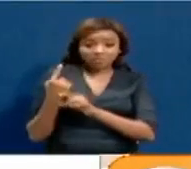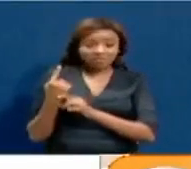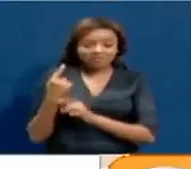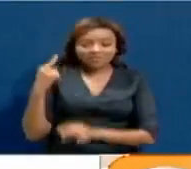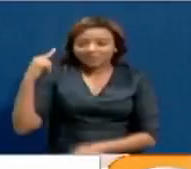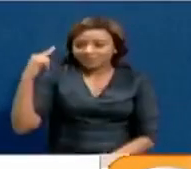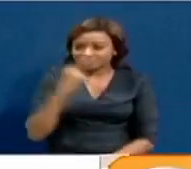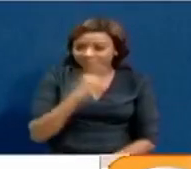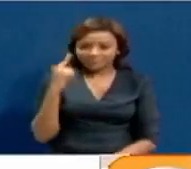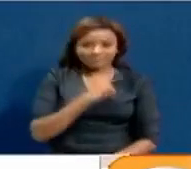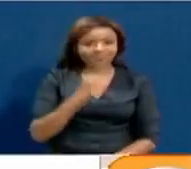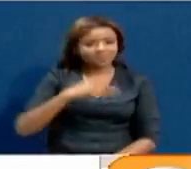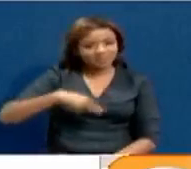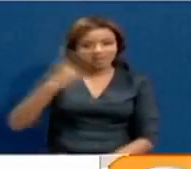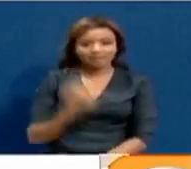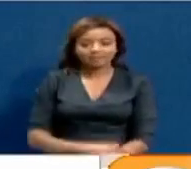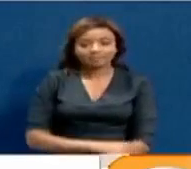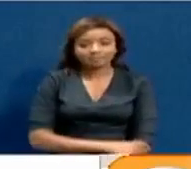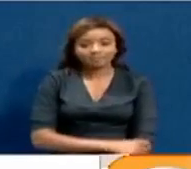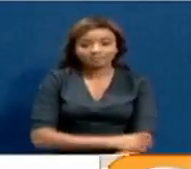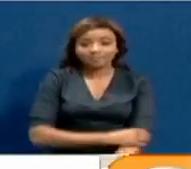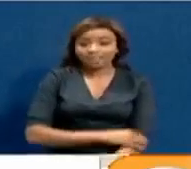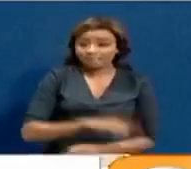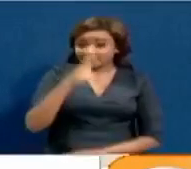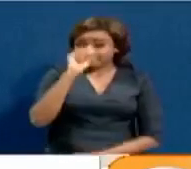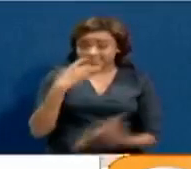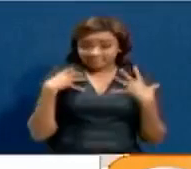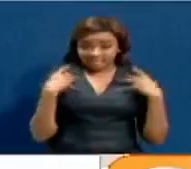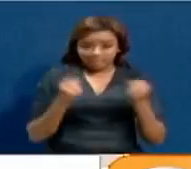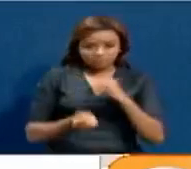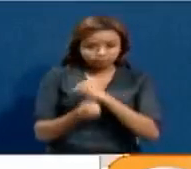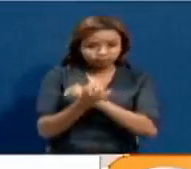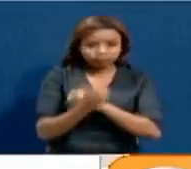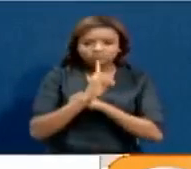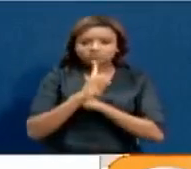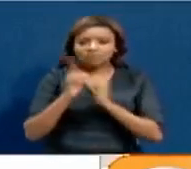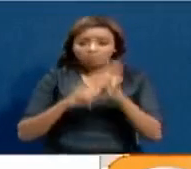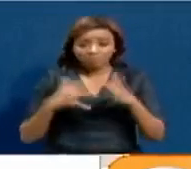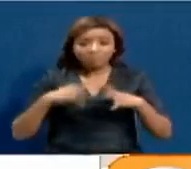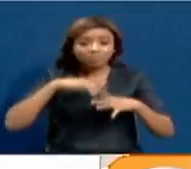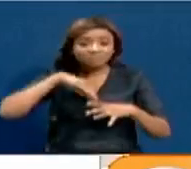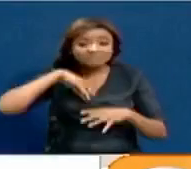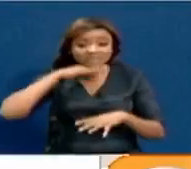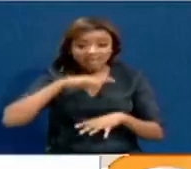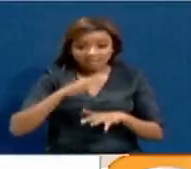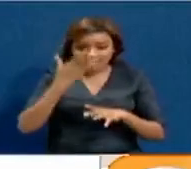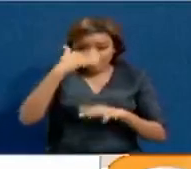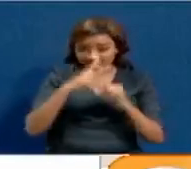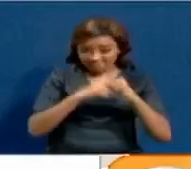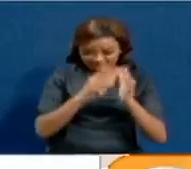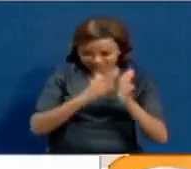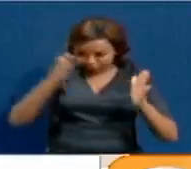worst since COVID-19 was reported in the country. Health CS Mutai Kagwe is putting the number of deaths at 100 in a span of